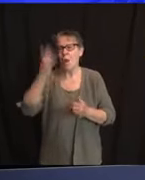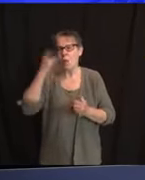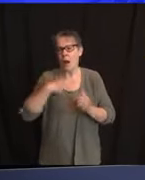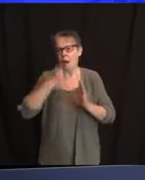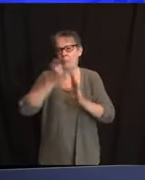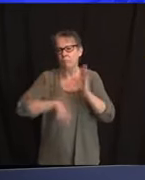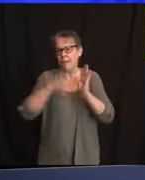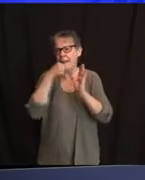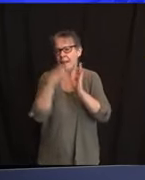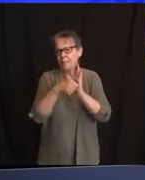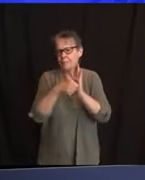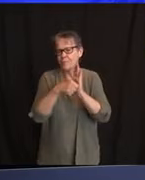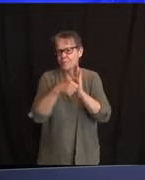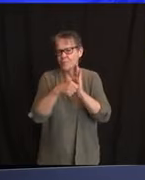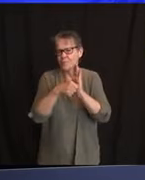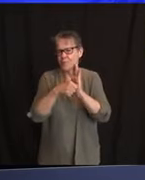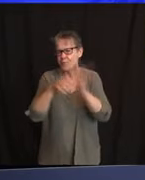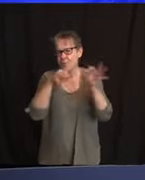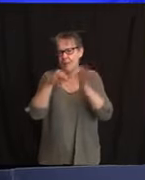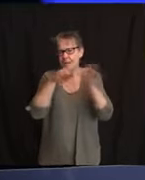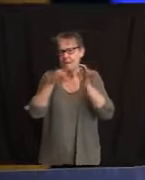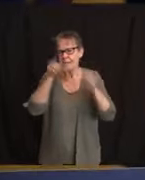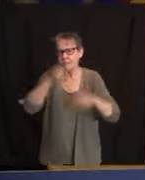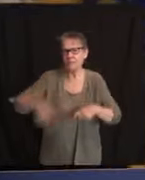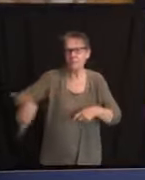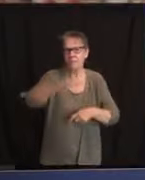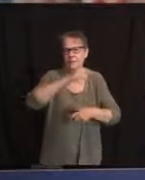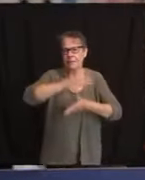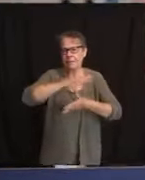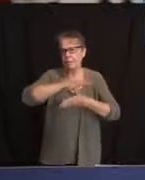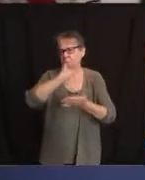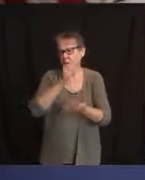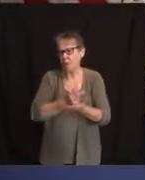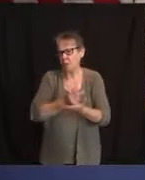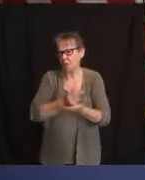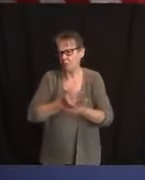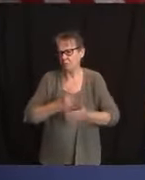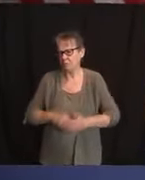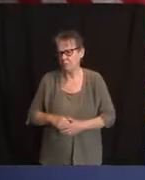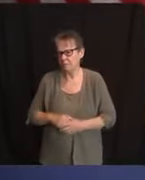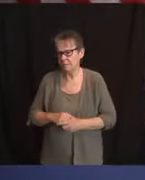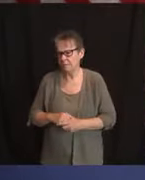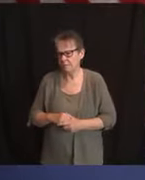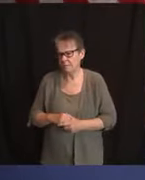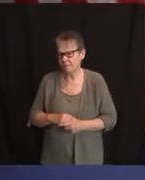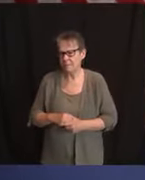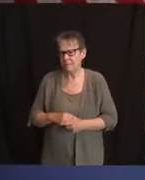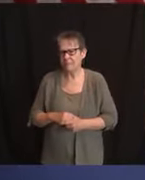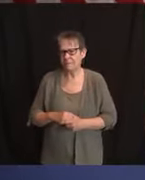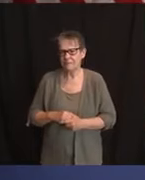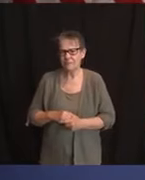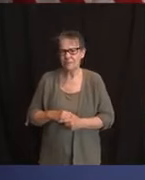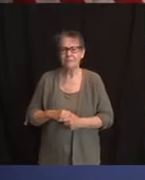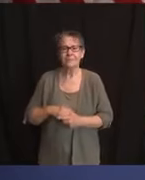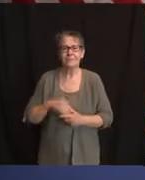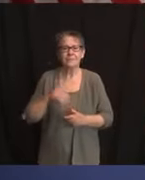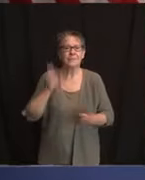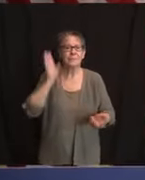clarifies what our intent is there. If you look at, by the way, what the parameters were put around golf, it's the furthest thing from